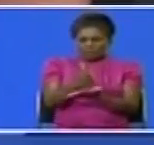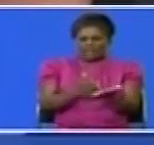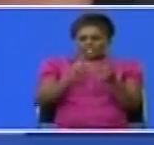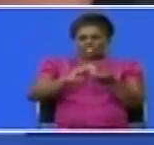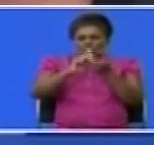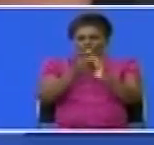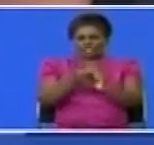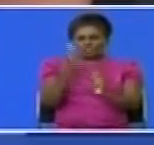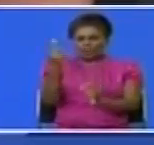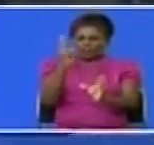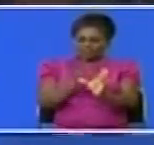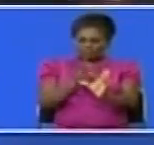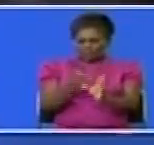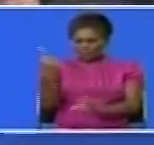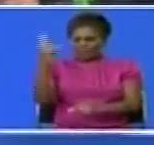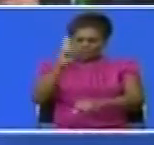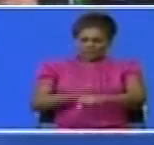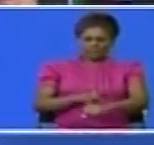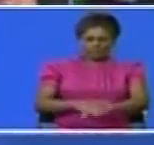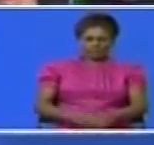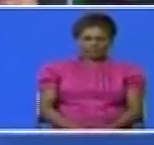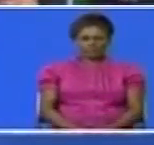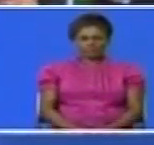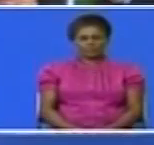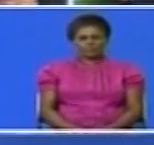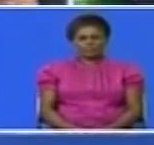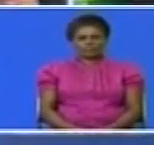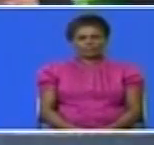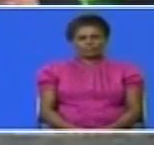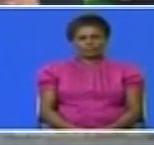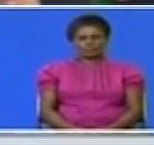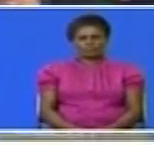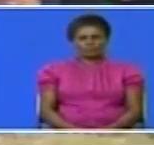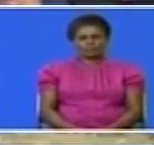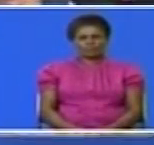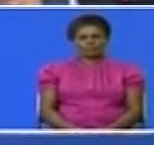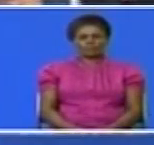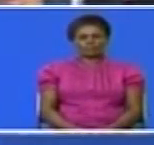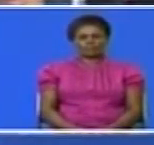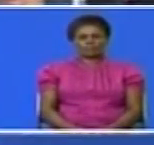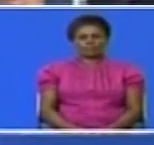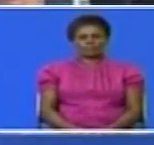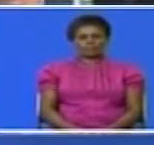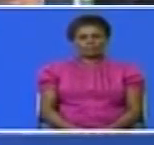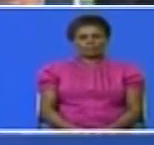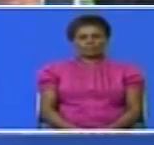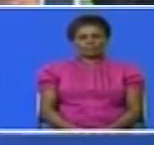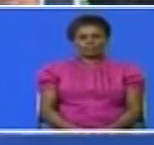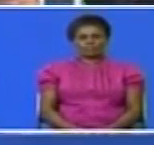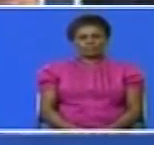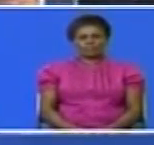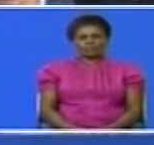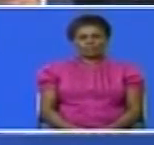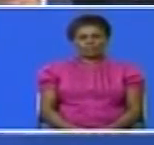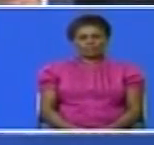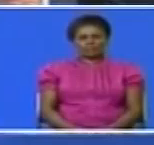one participant at a time. It's my first time to have come across the Earth Hour, but in my own initiative I've